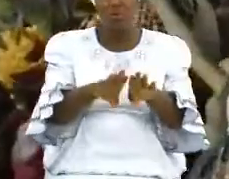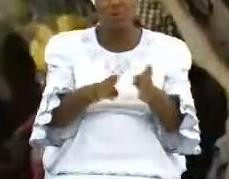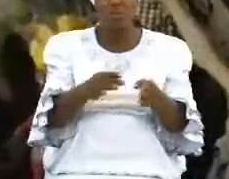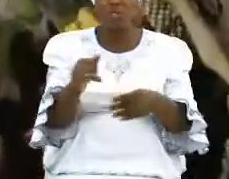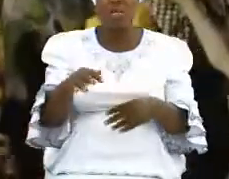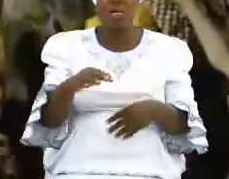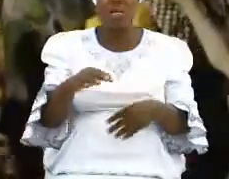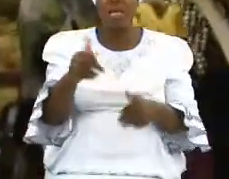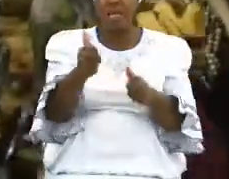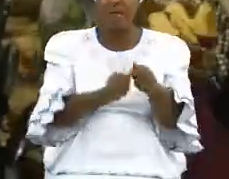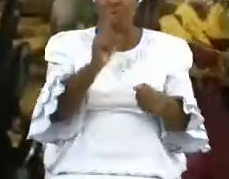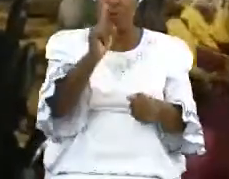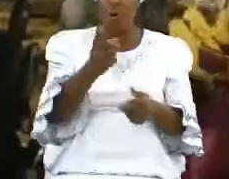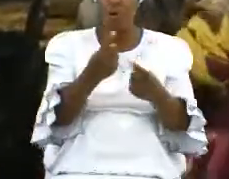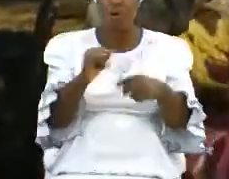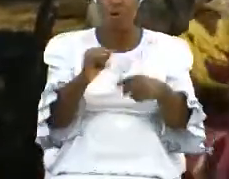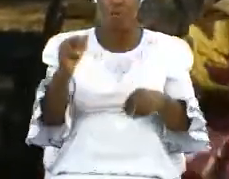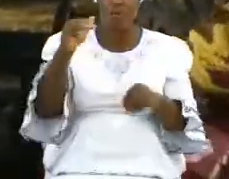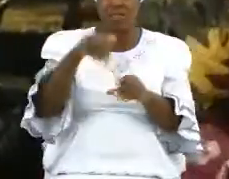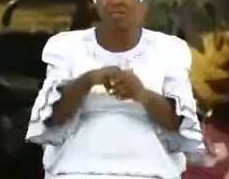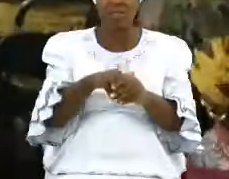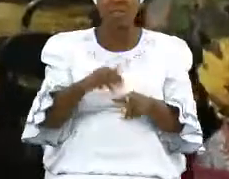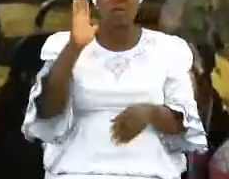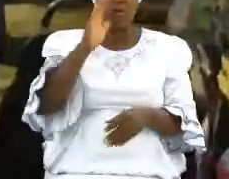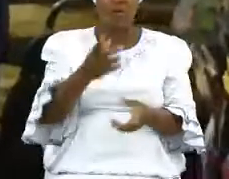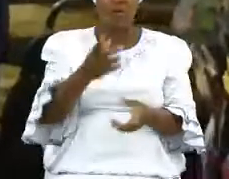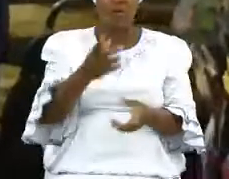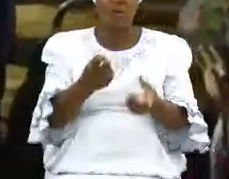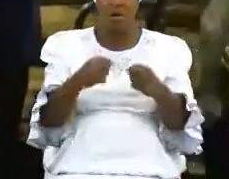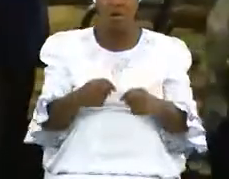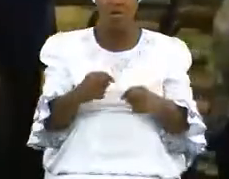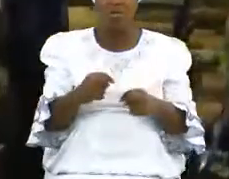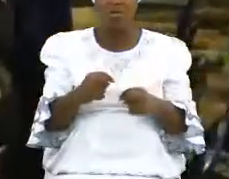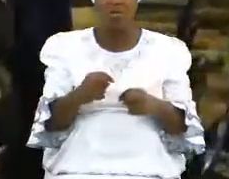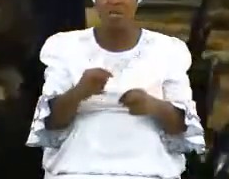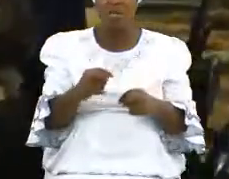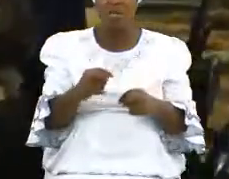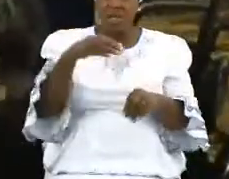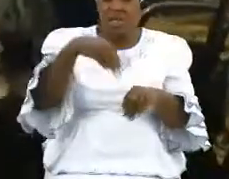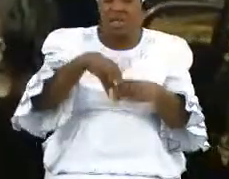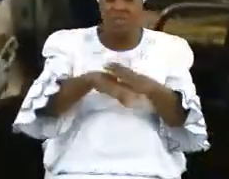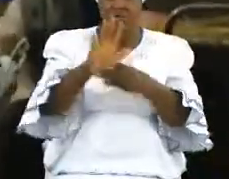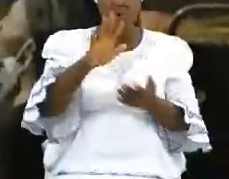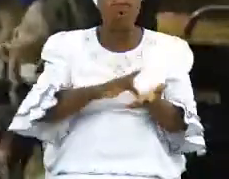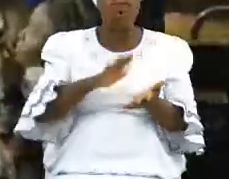everyone coming in will come into your glory,